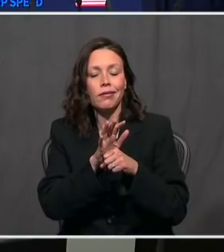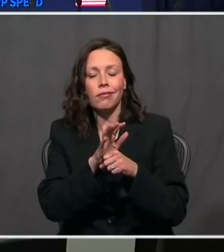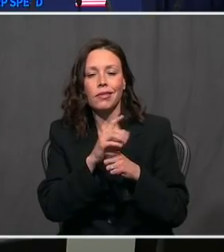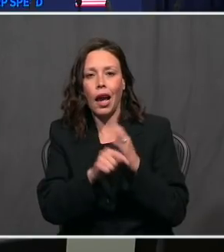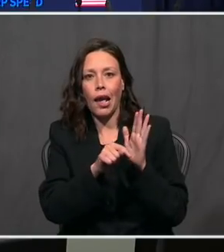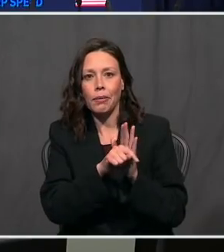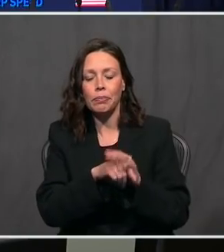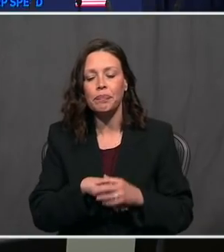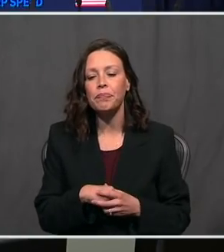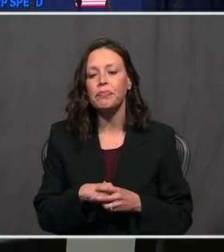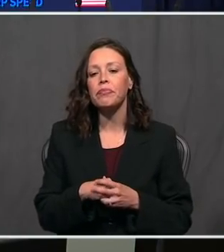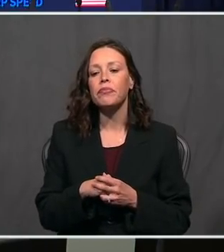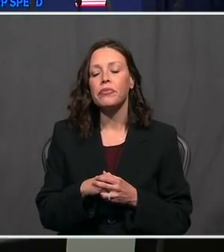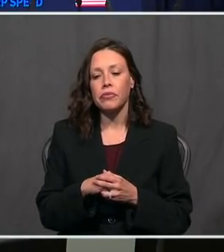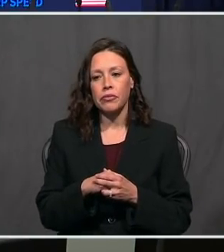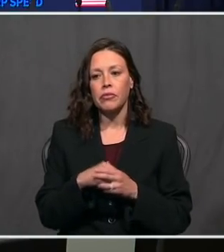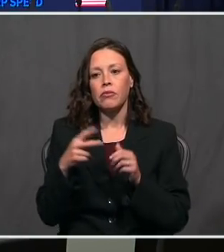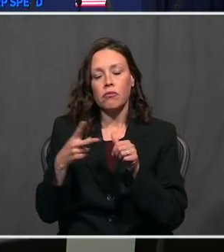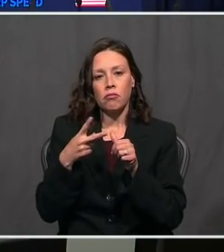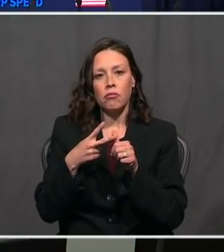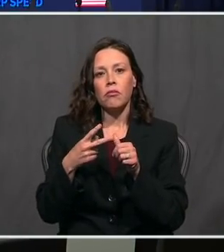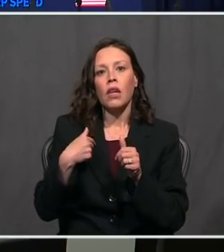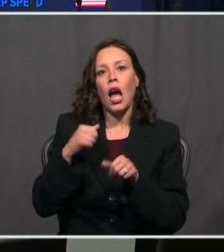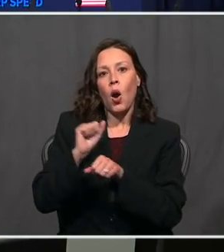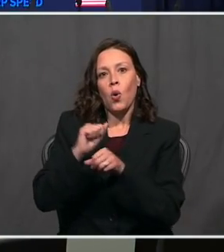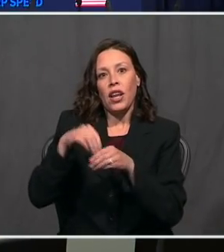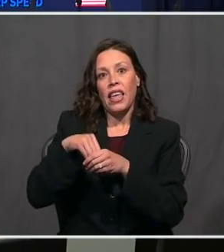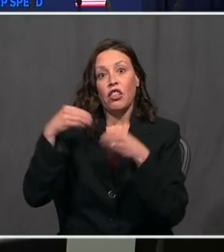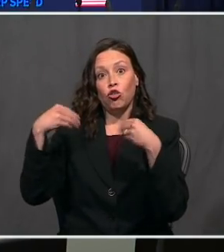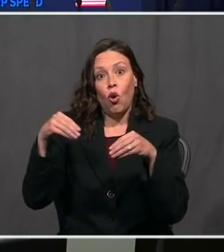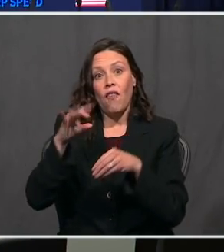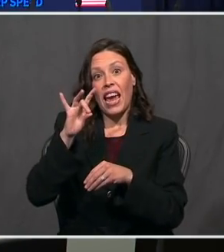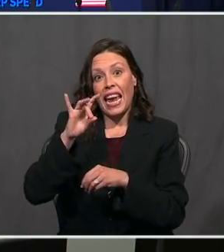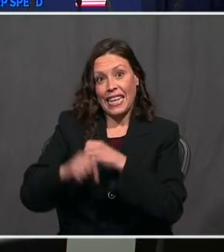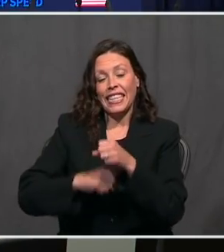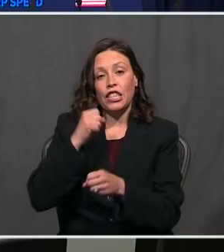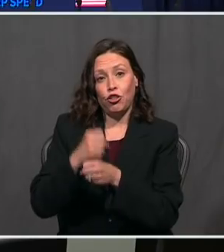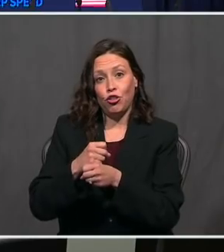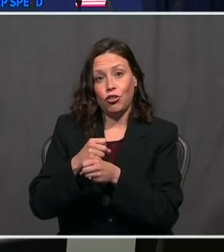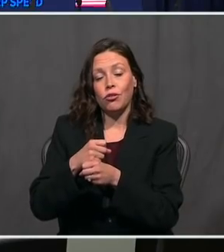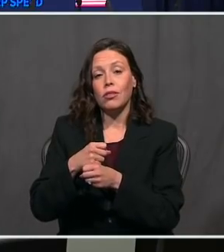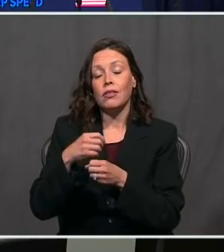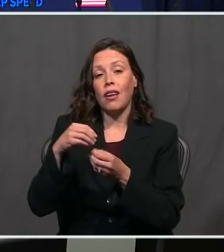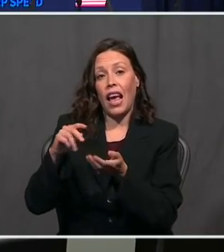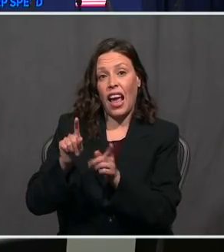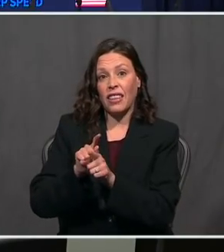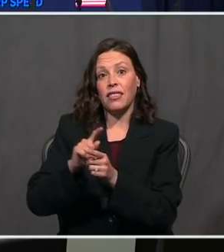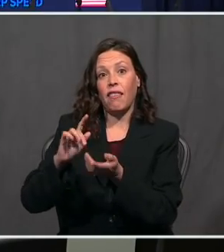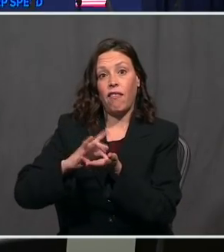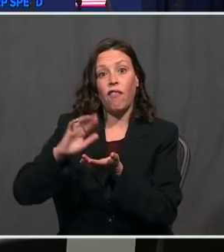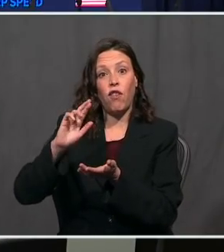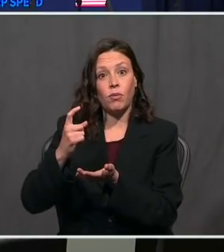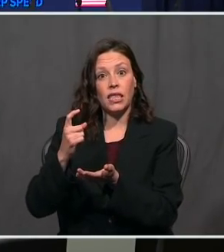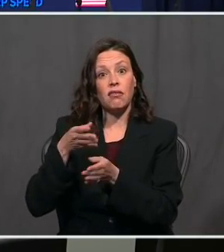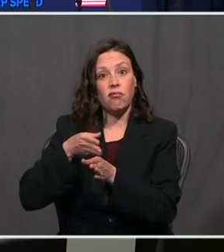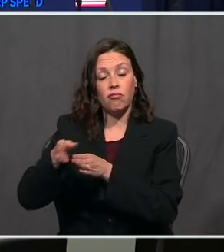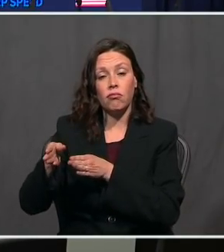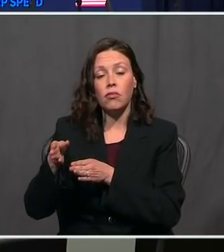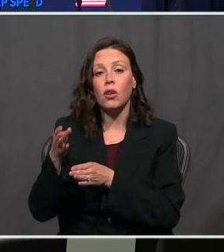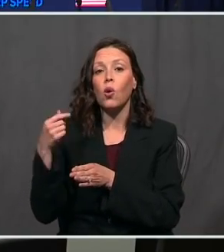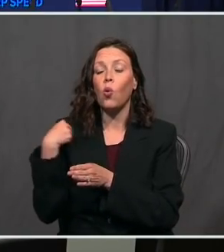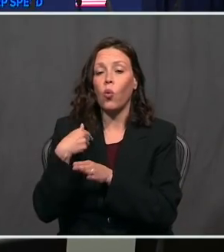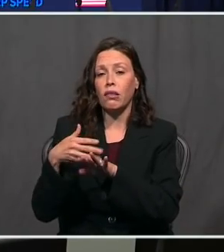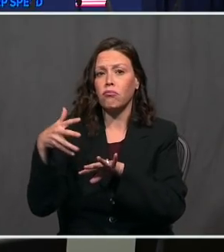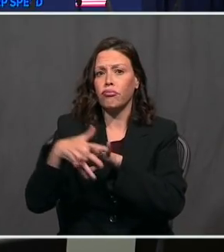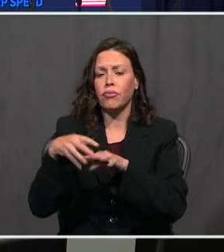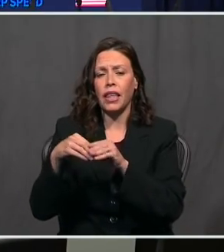here. Secondly, I was a pharmacist in stores for over 8 years, and I can tell you pharmacies embedded in the communities that we serve. So